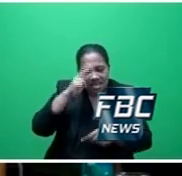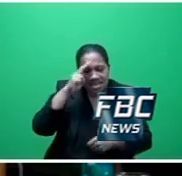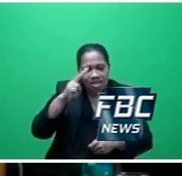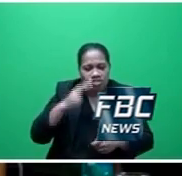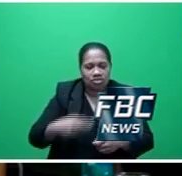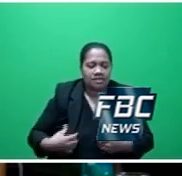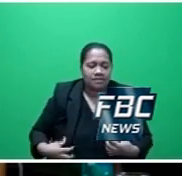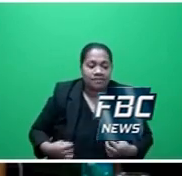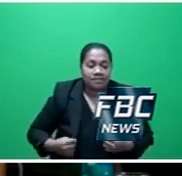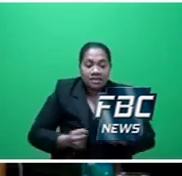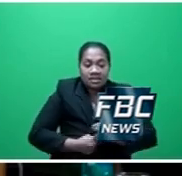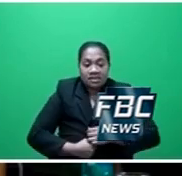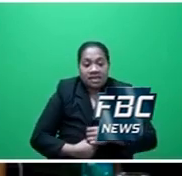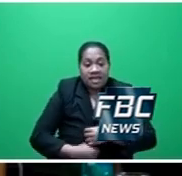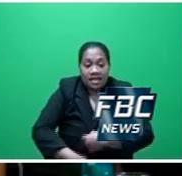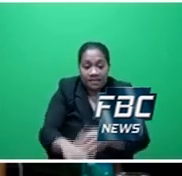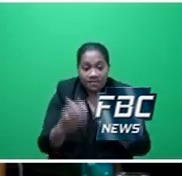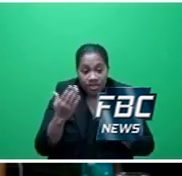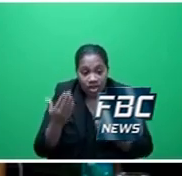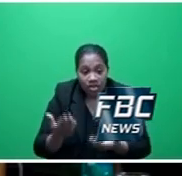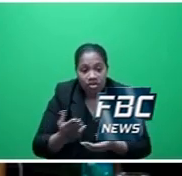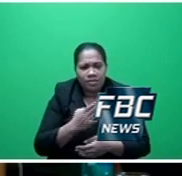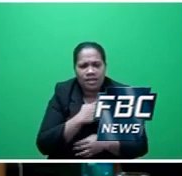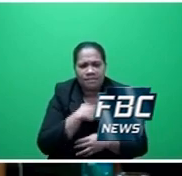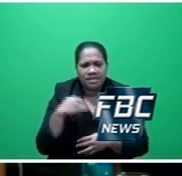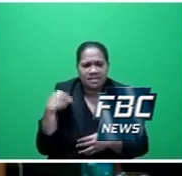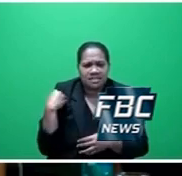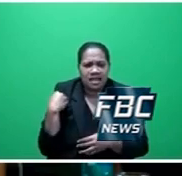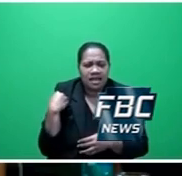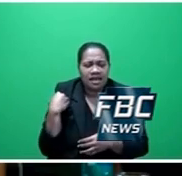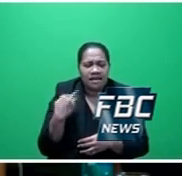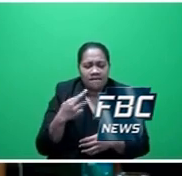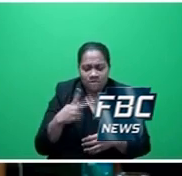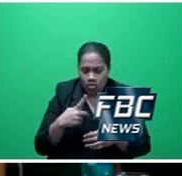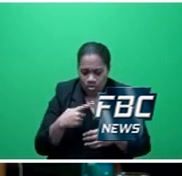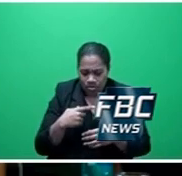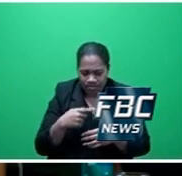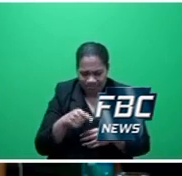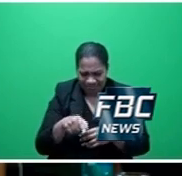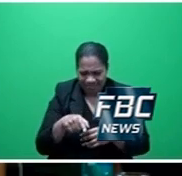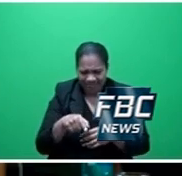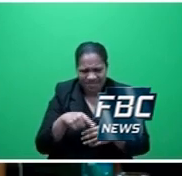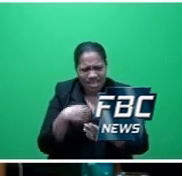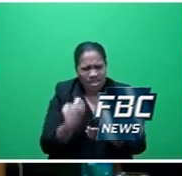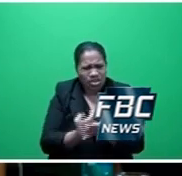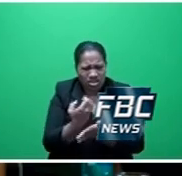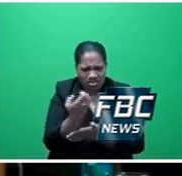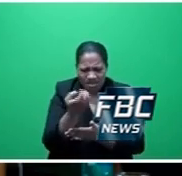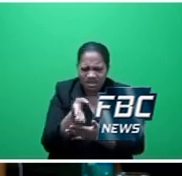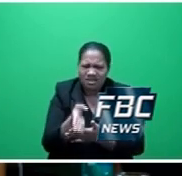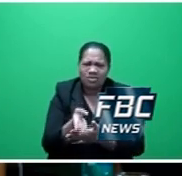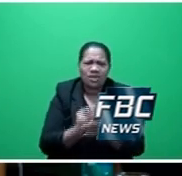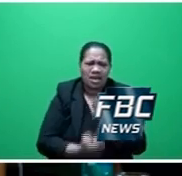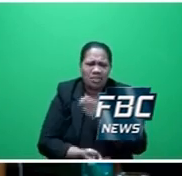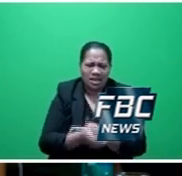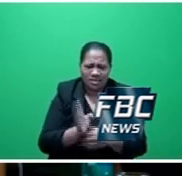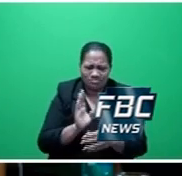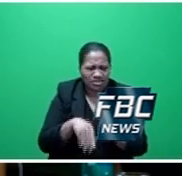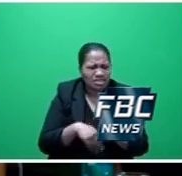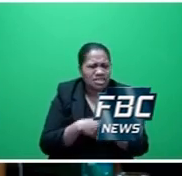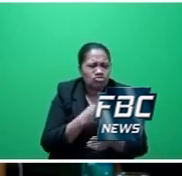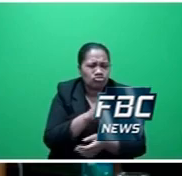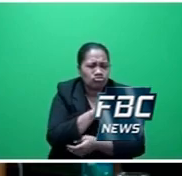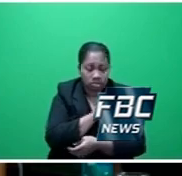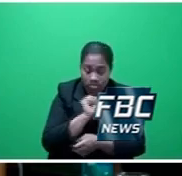And the Honourable Minister of Economy hasn't betrayed his trust, at least to his boss, who firmly believes